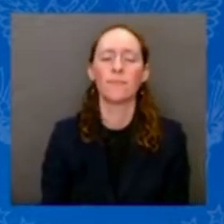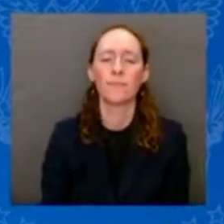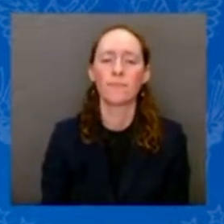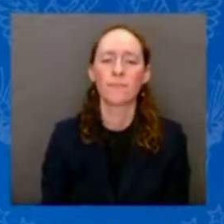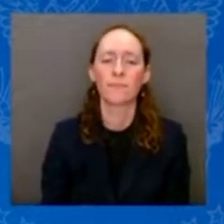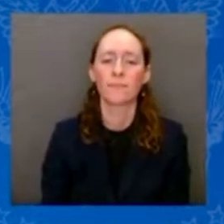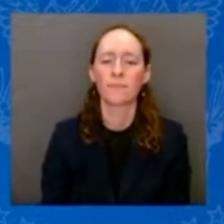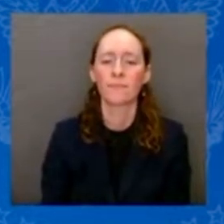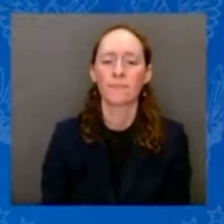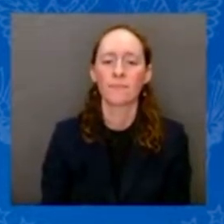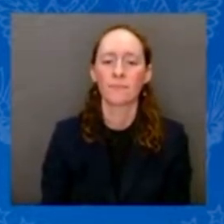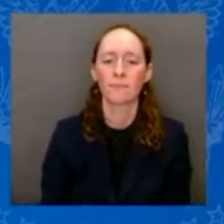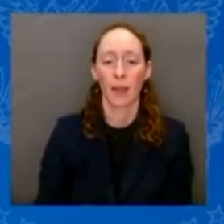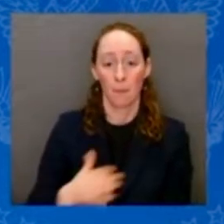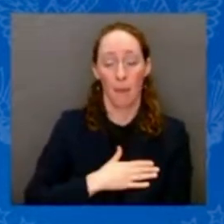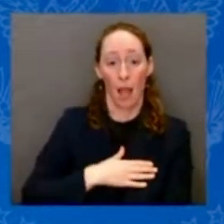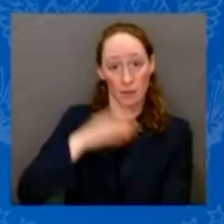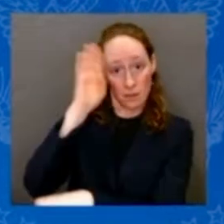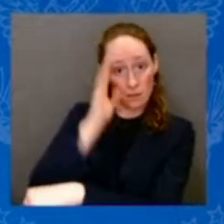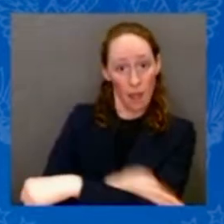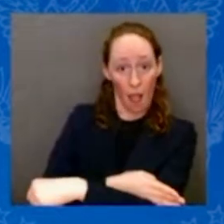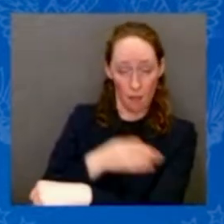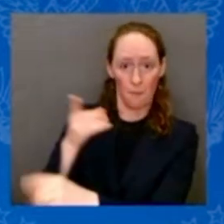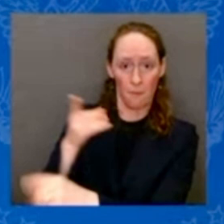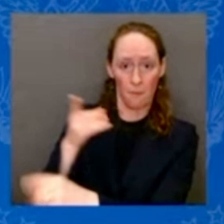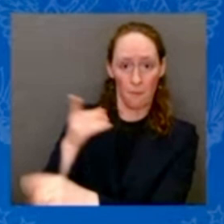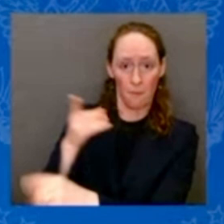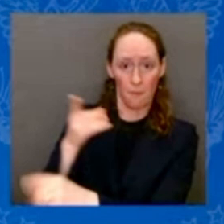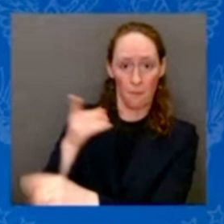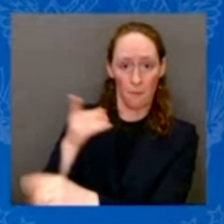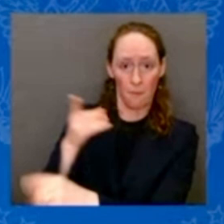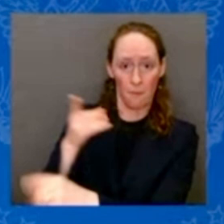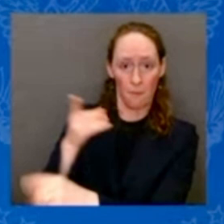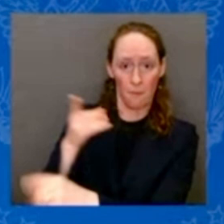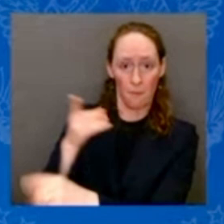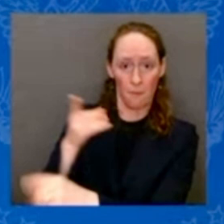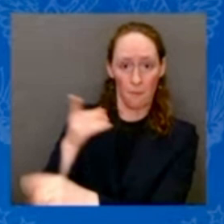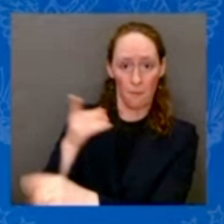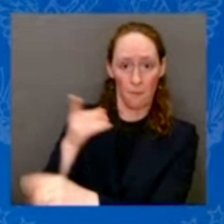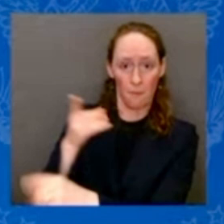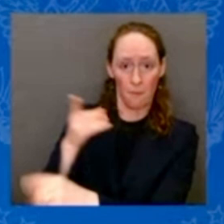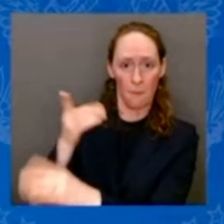was a great proponent of and instituted. So